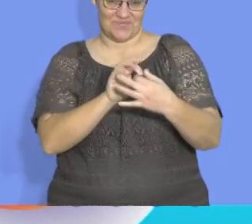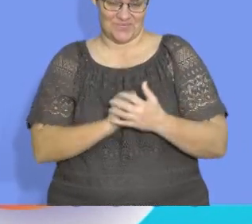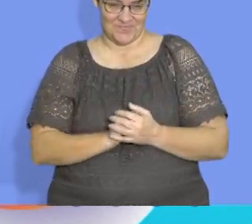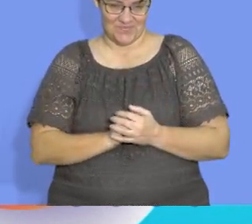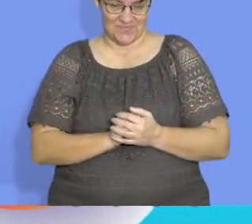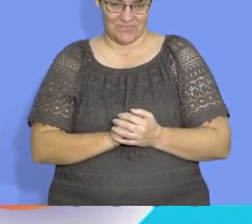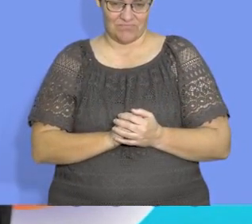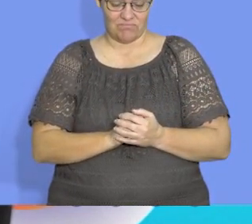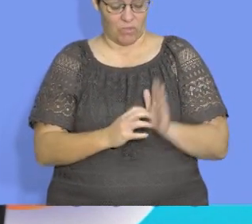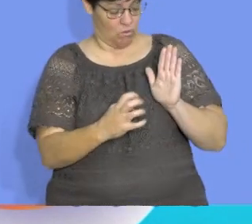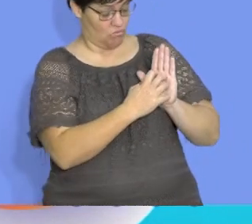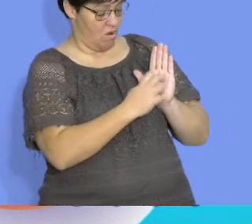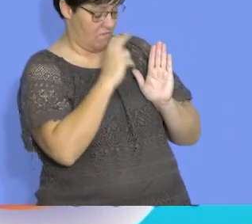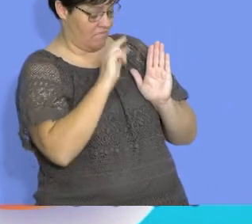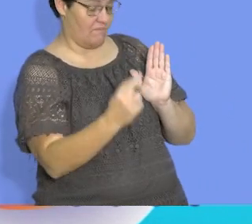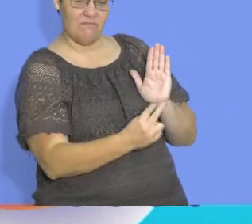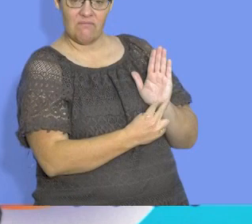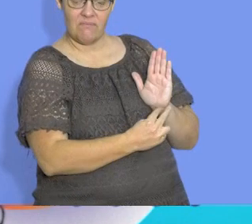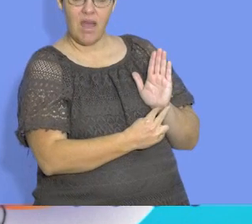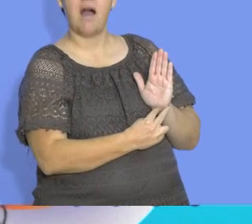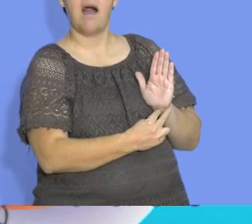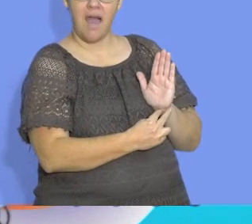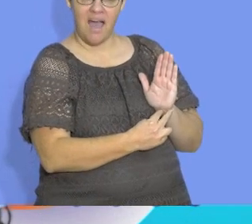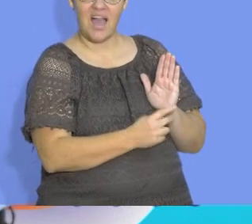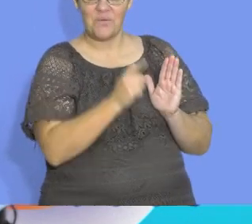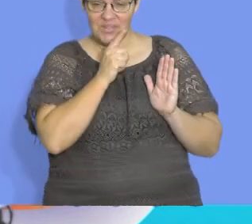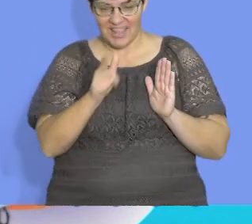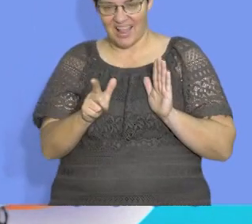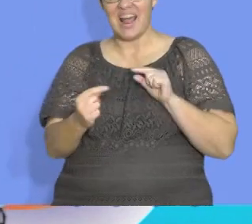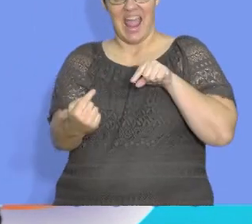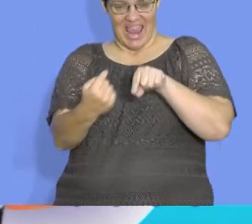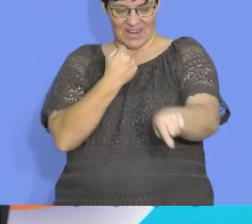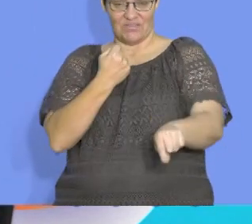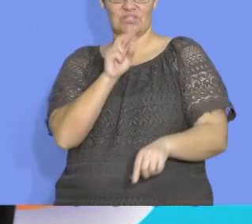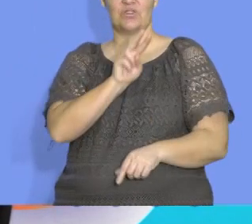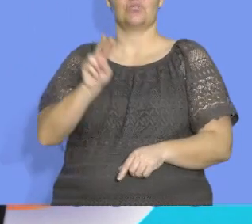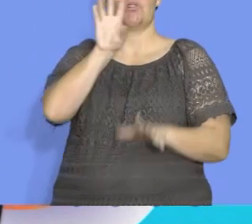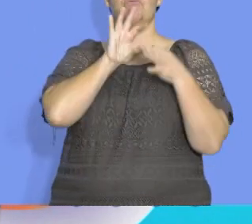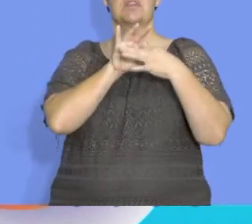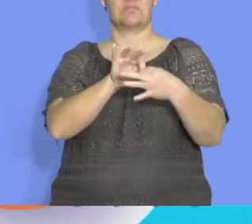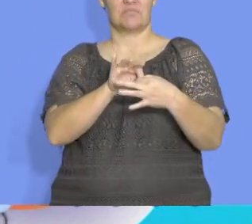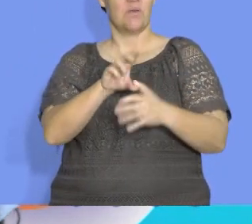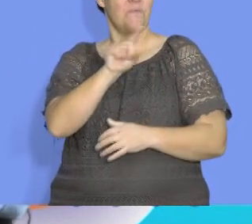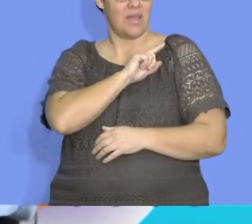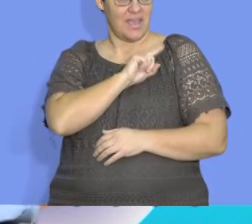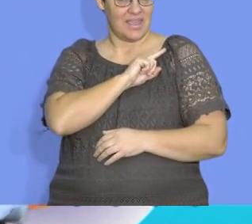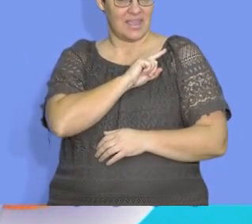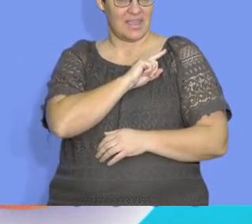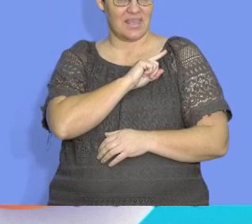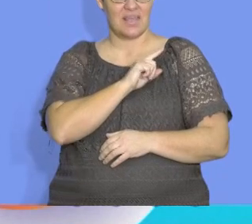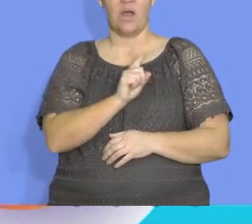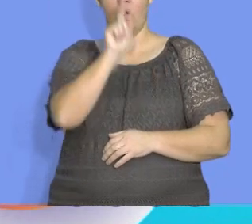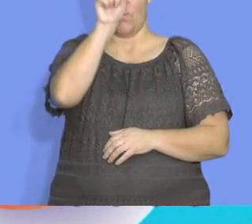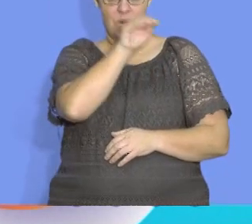so by looking at the graph, we will be able to tell whether it's an inverse square relationship if we